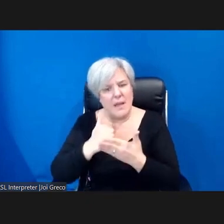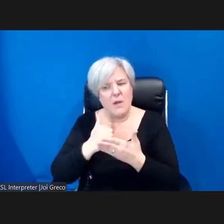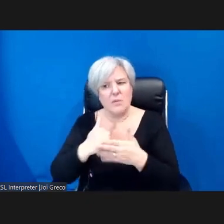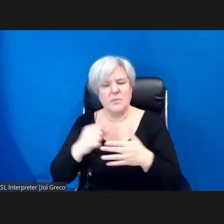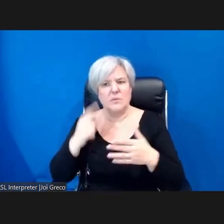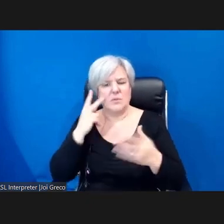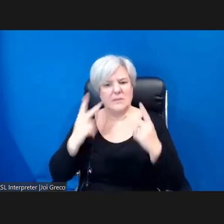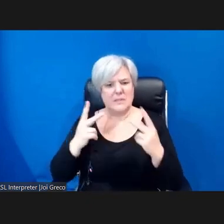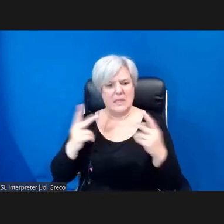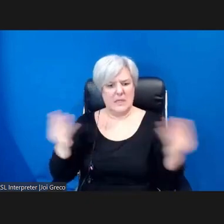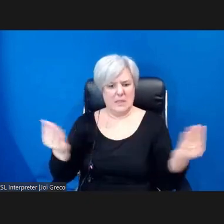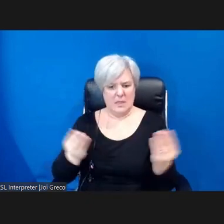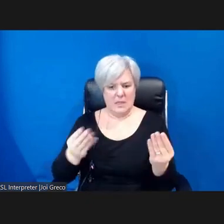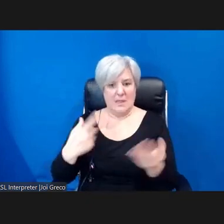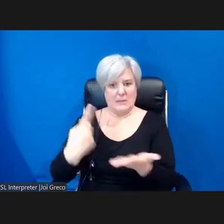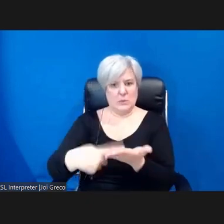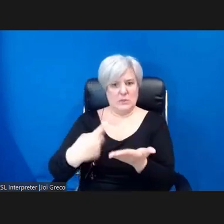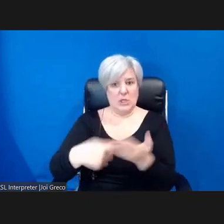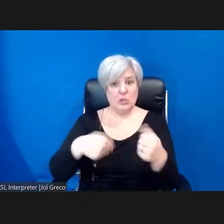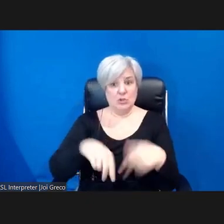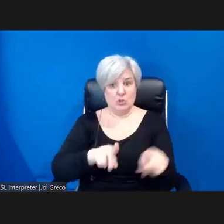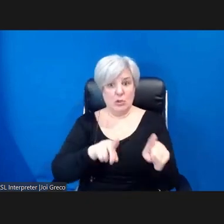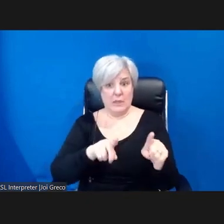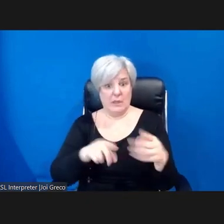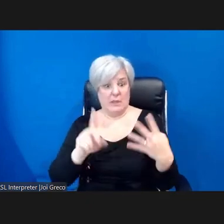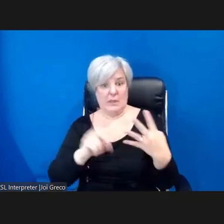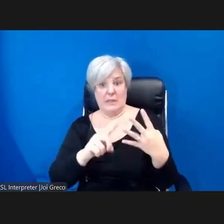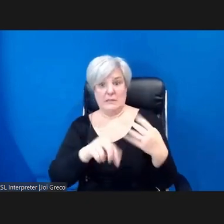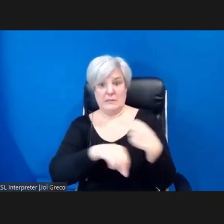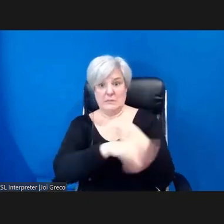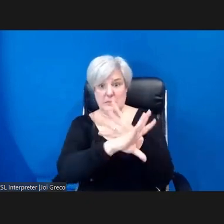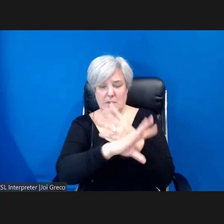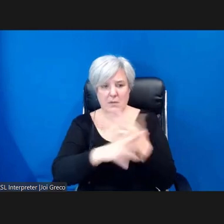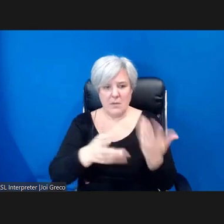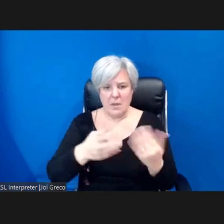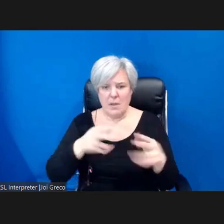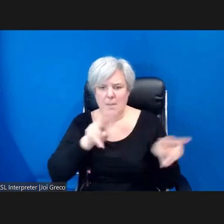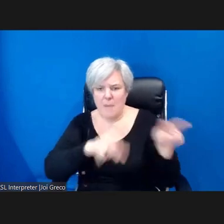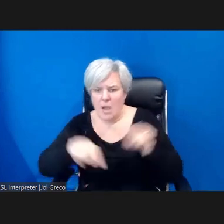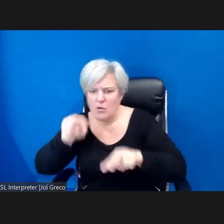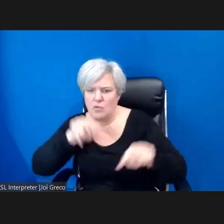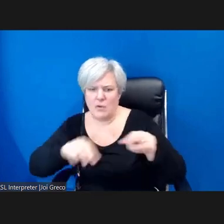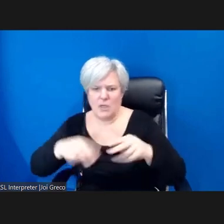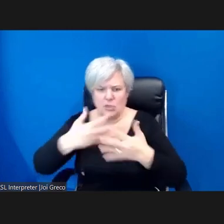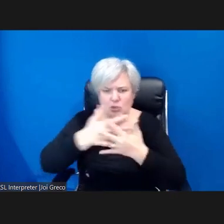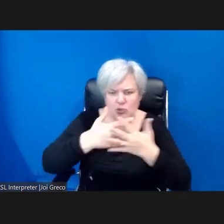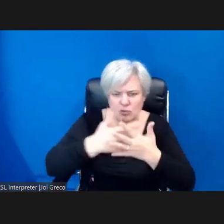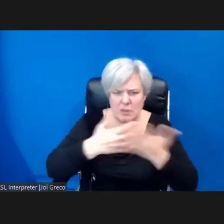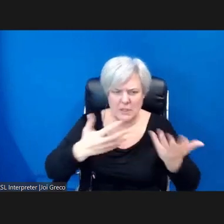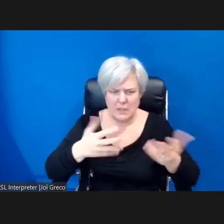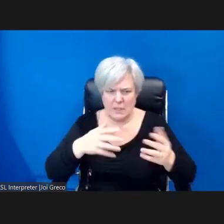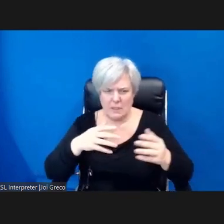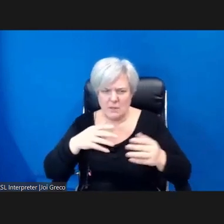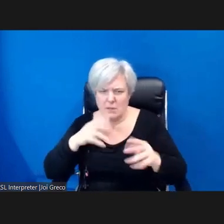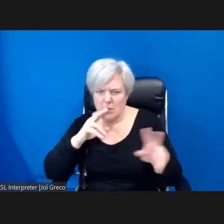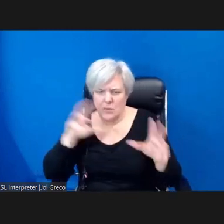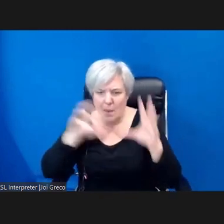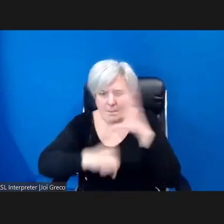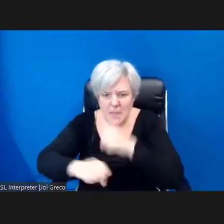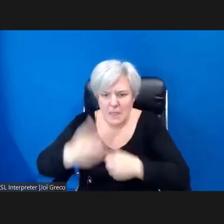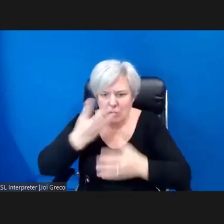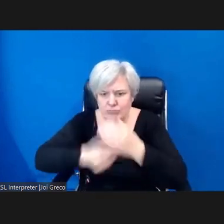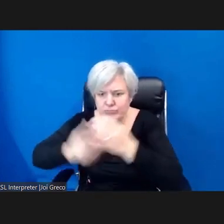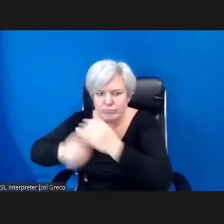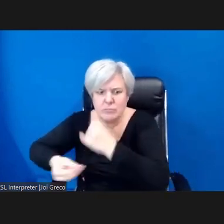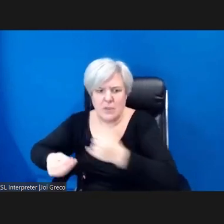opportunity to have a discussion during the virtual meeting about monitoring screening program outcome data and how they